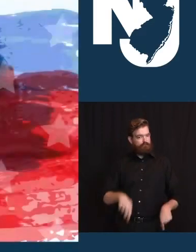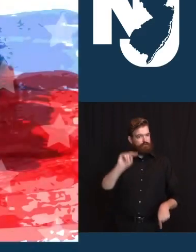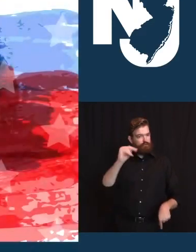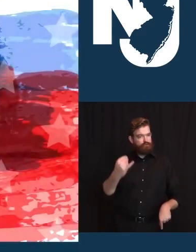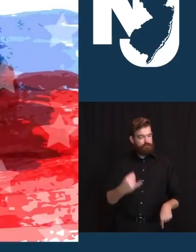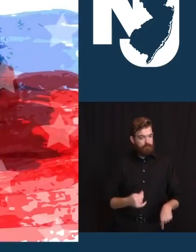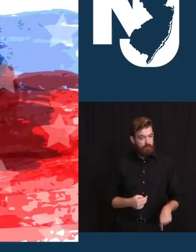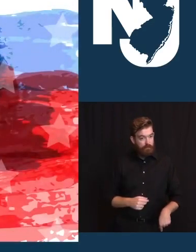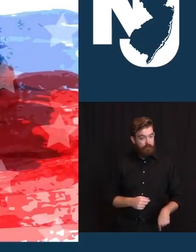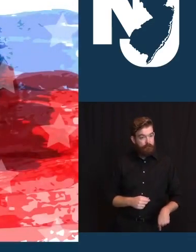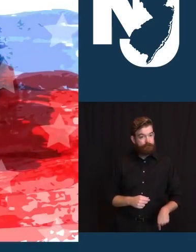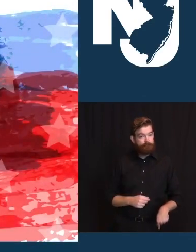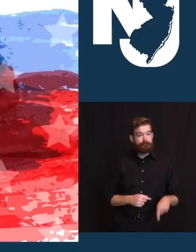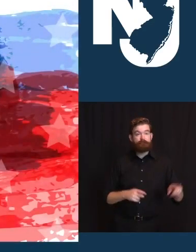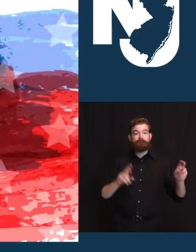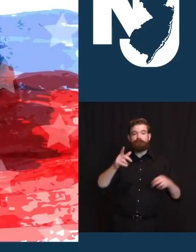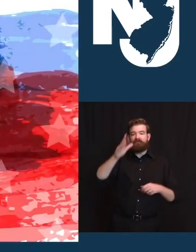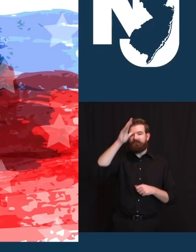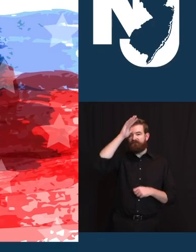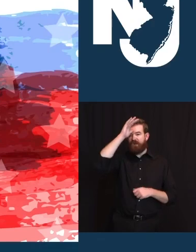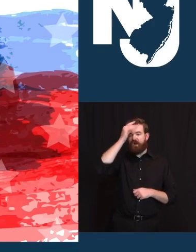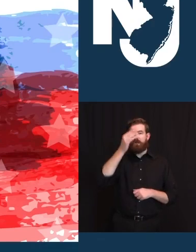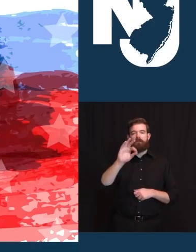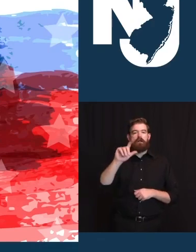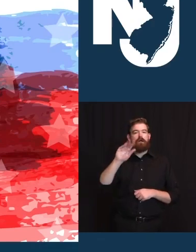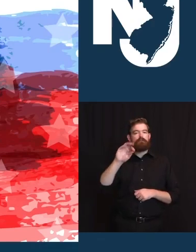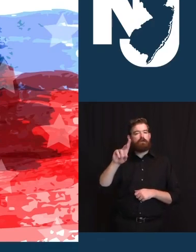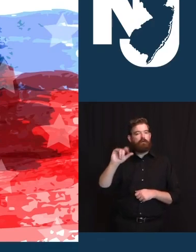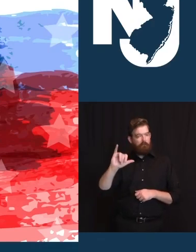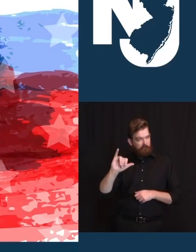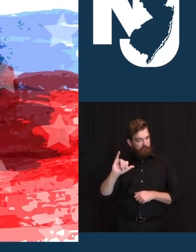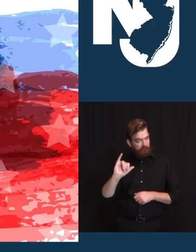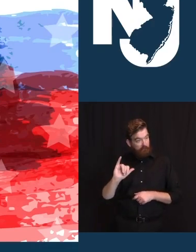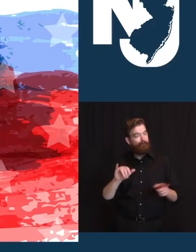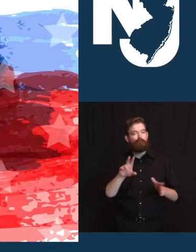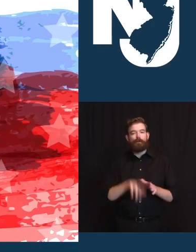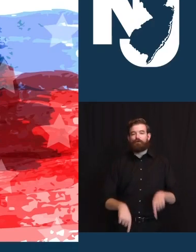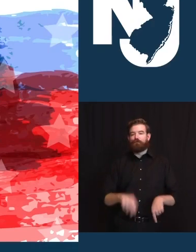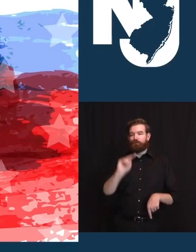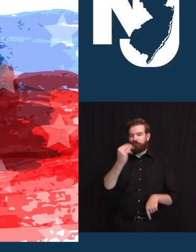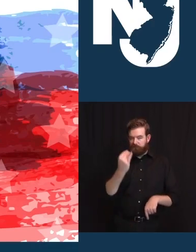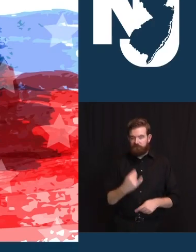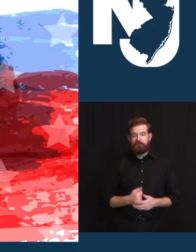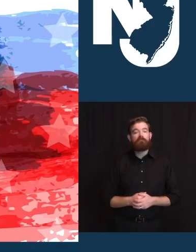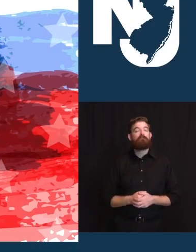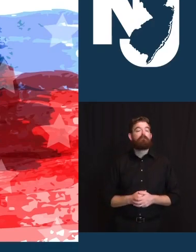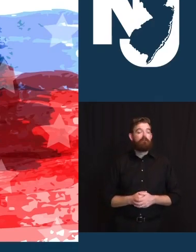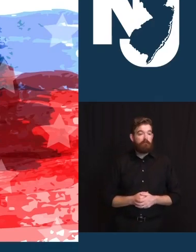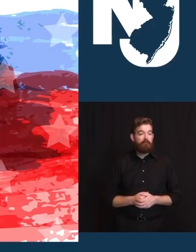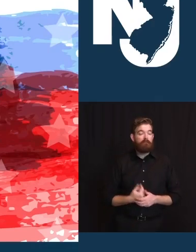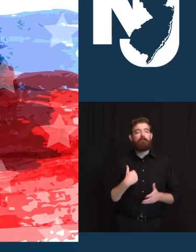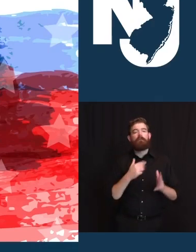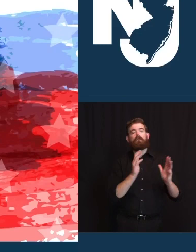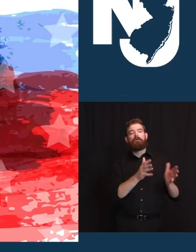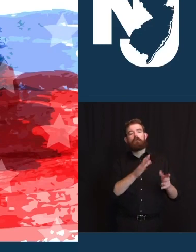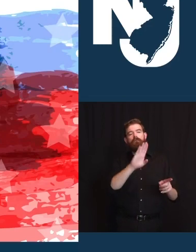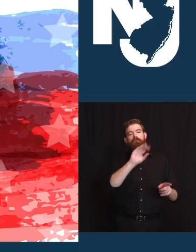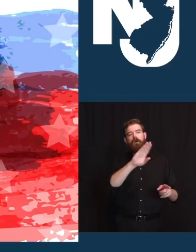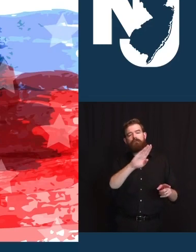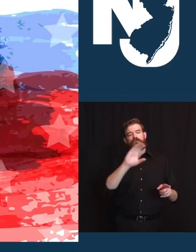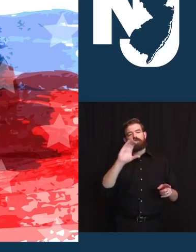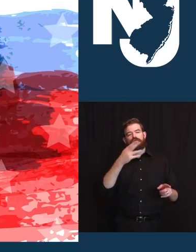was back and forth this morning with Bob Shivanato, a dear friend who was the South New Jersey Labor Council president,